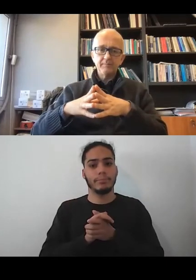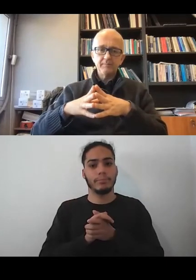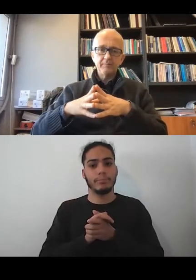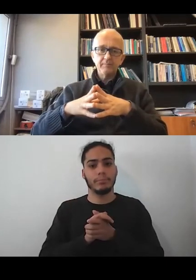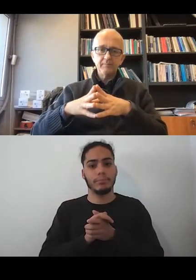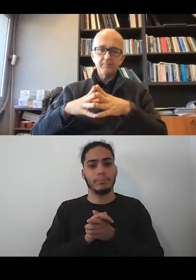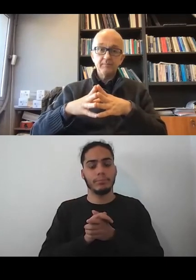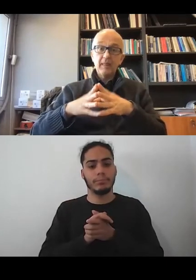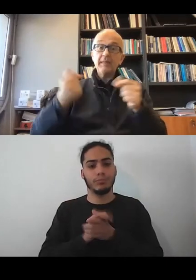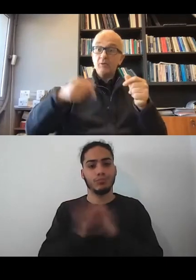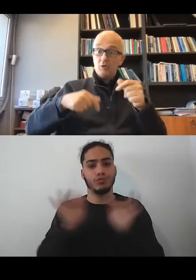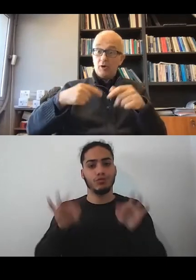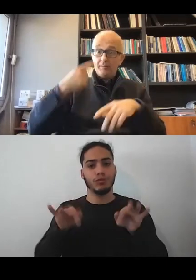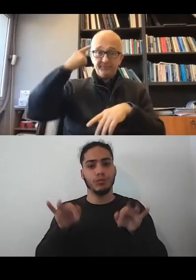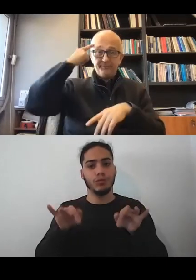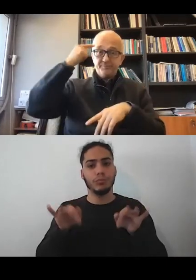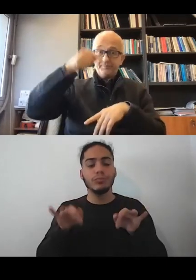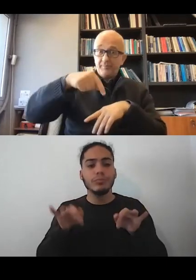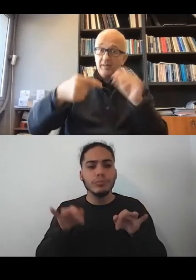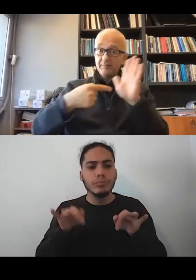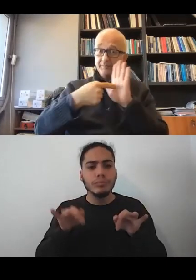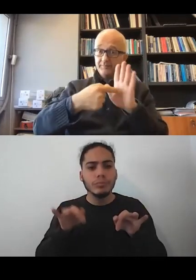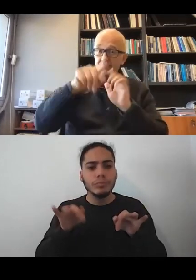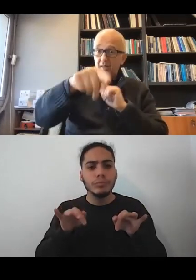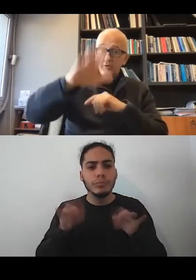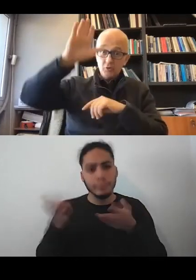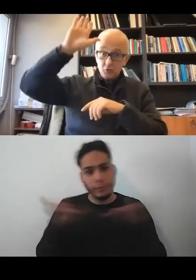at the end of this presentation,